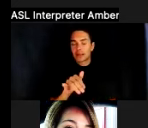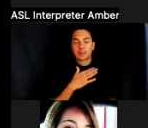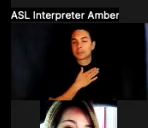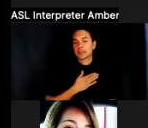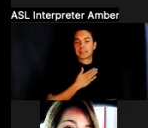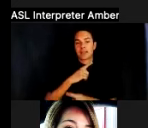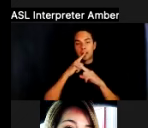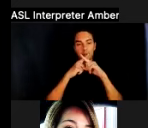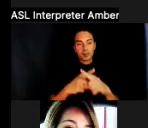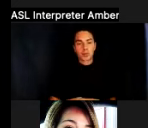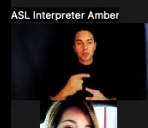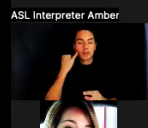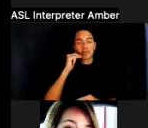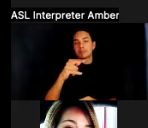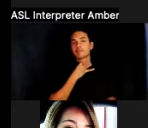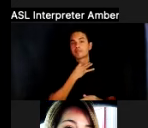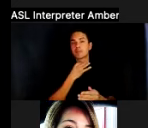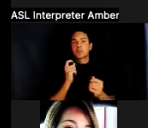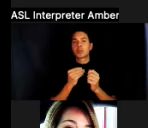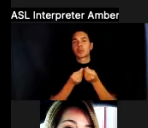unmute if anyone wants to provide some more context.